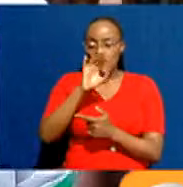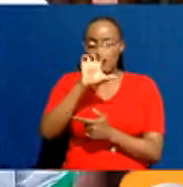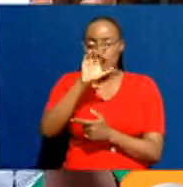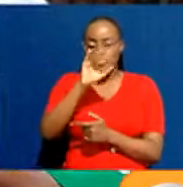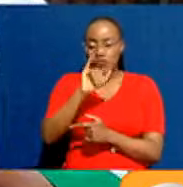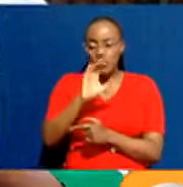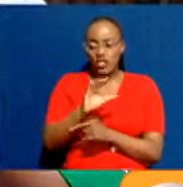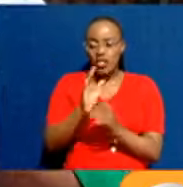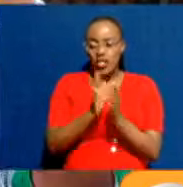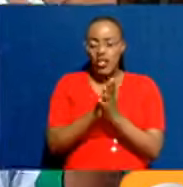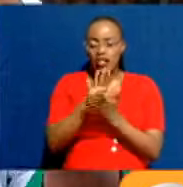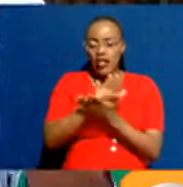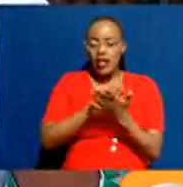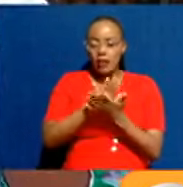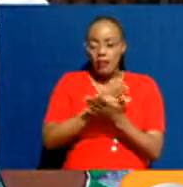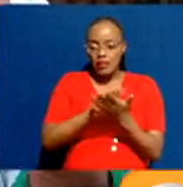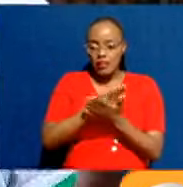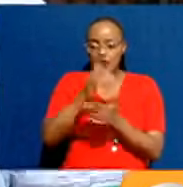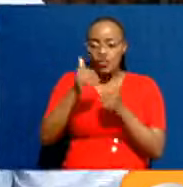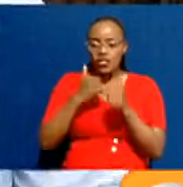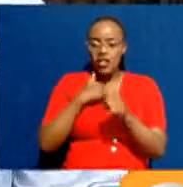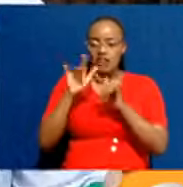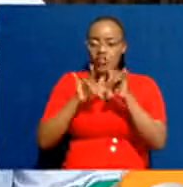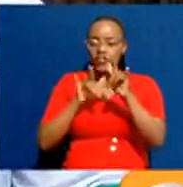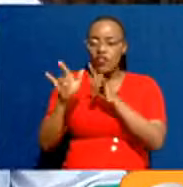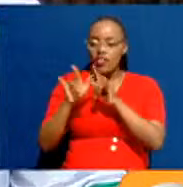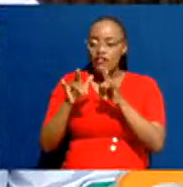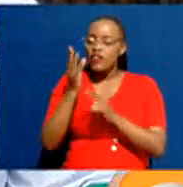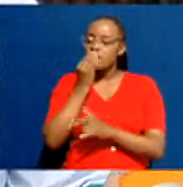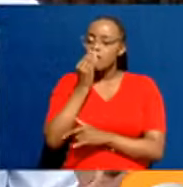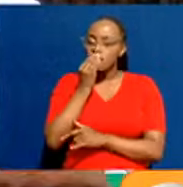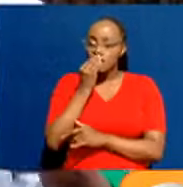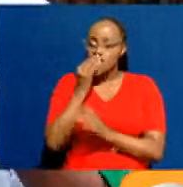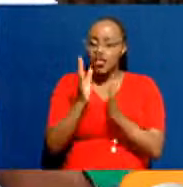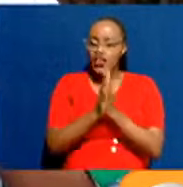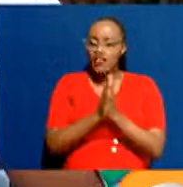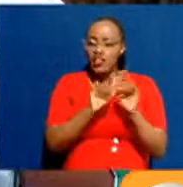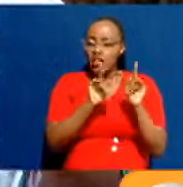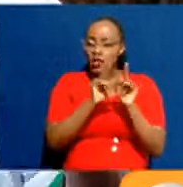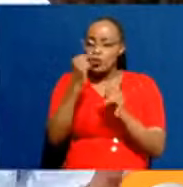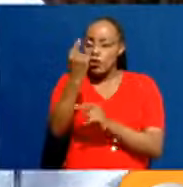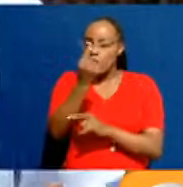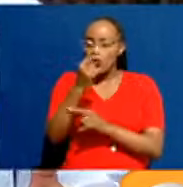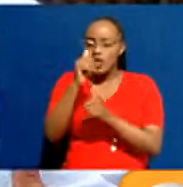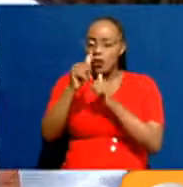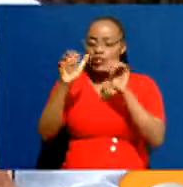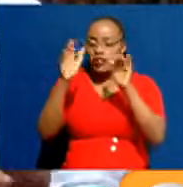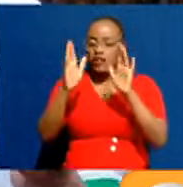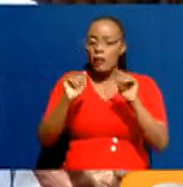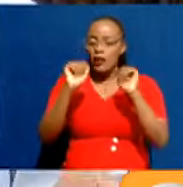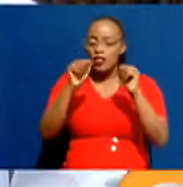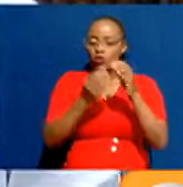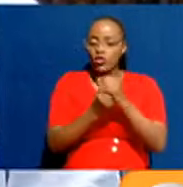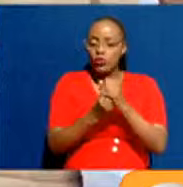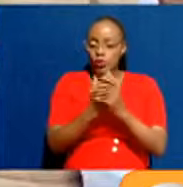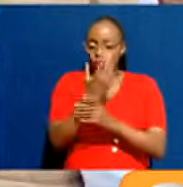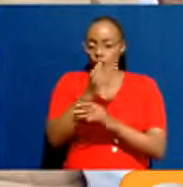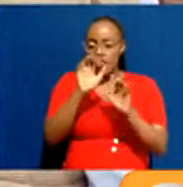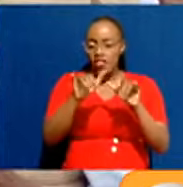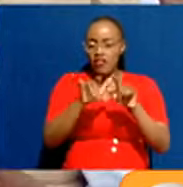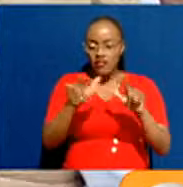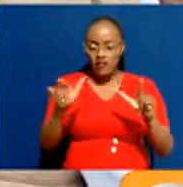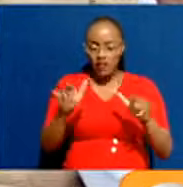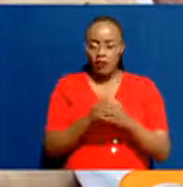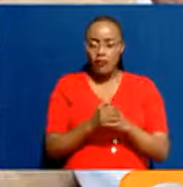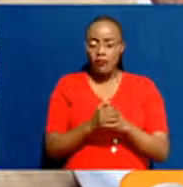nothing in from out from just foreign feeds. They are just what farmer can grow in the farm. There has